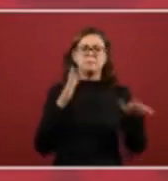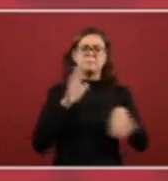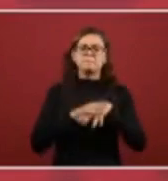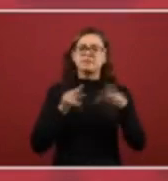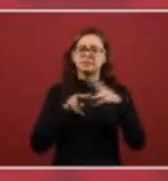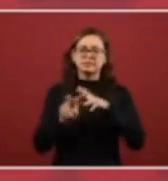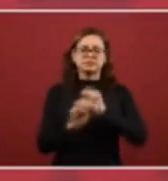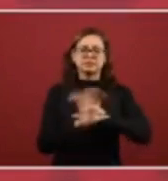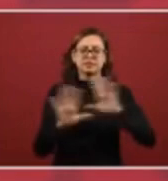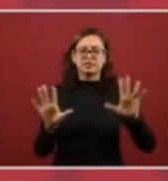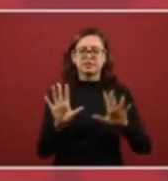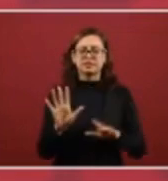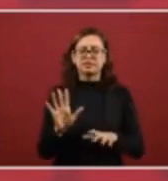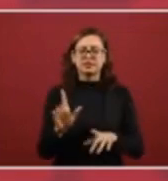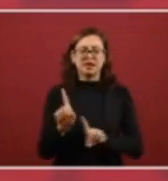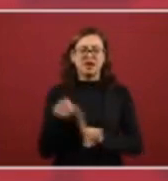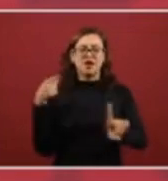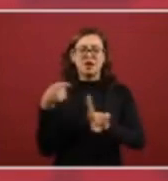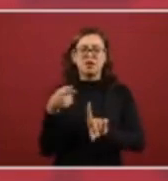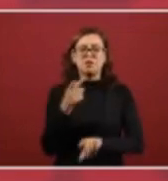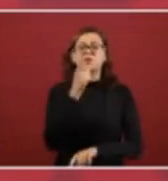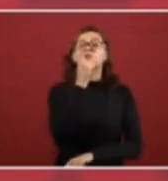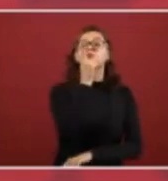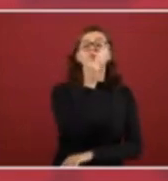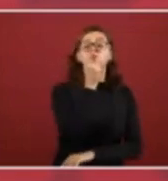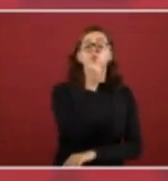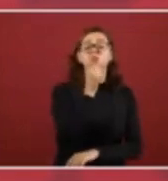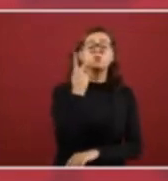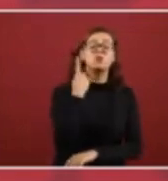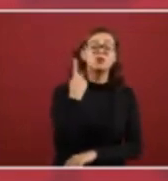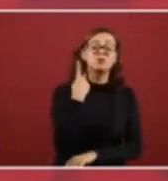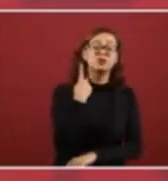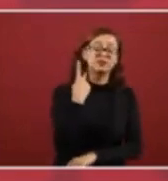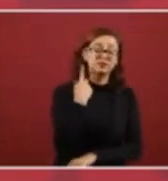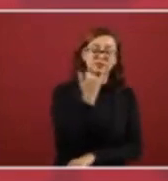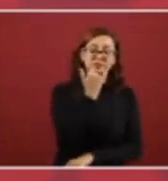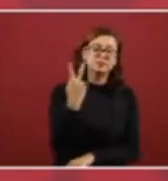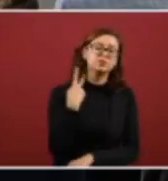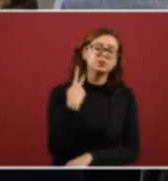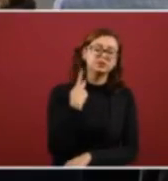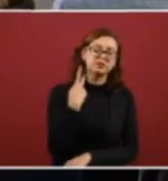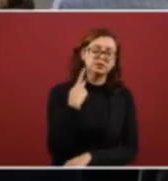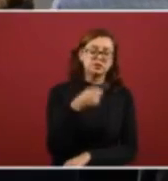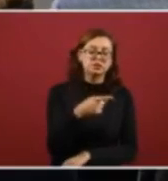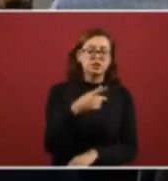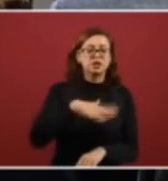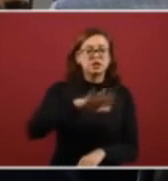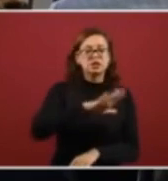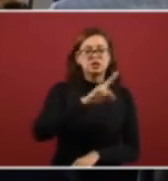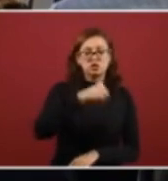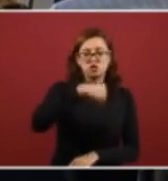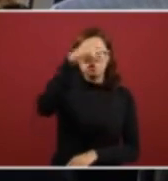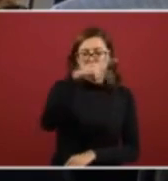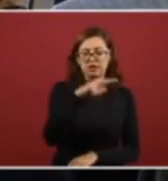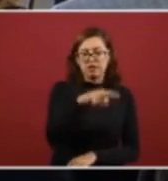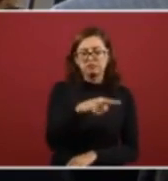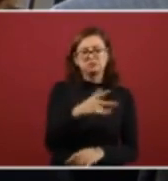main central theme was how a politician, a revolutionary of the